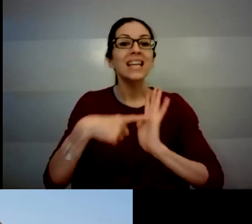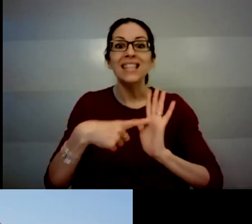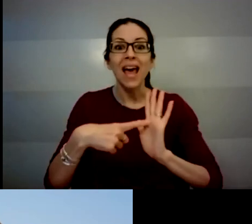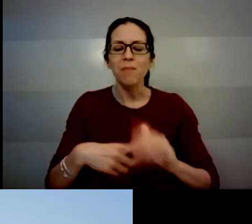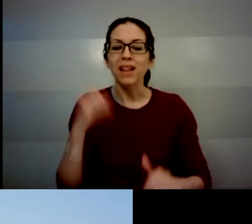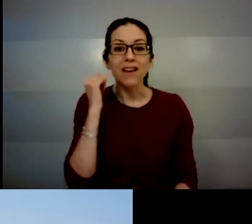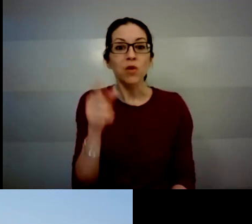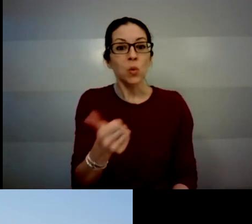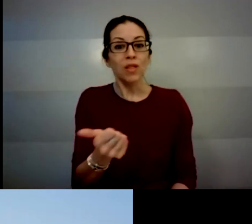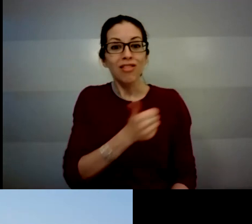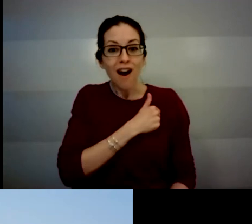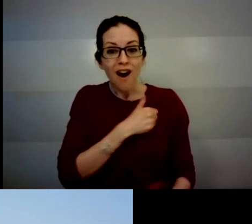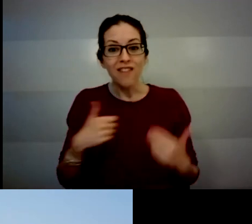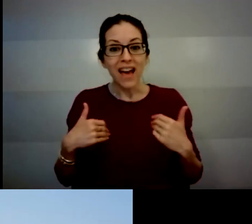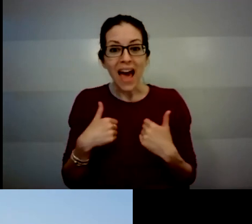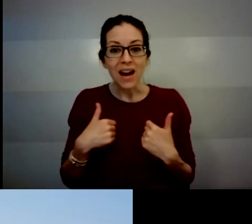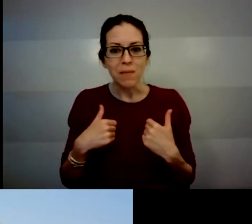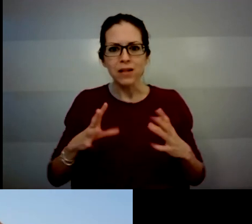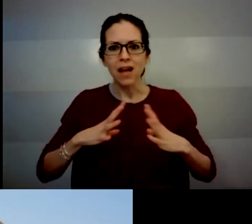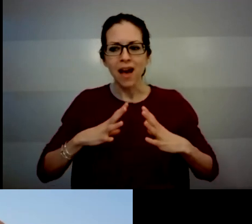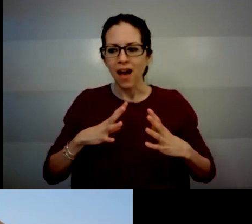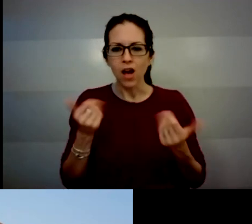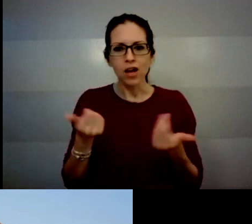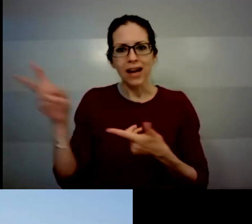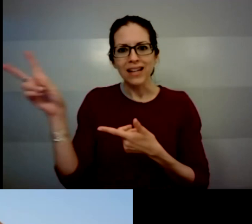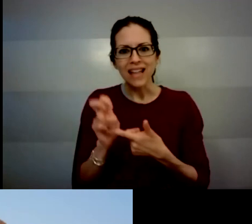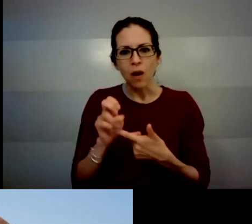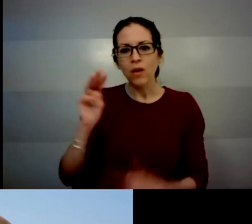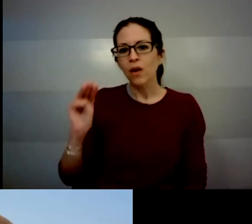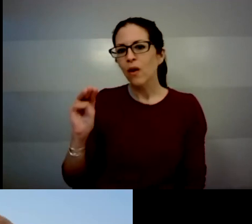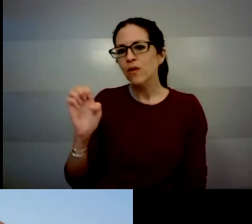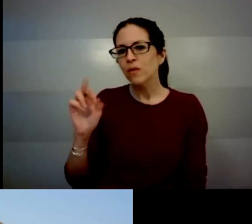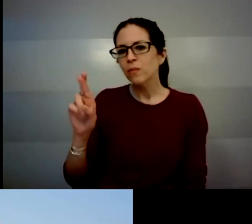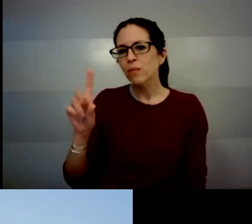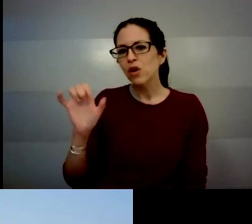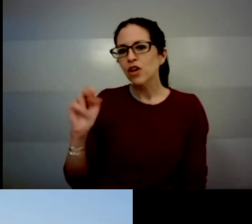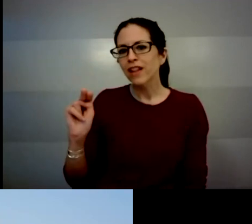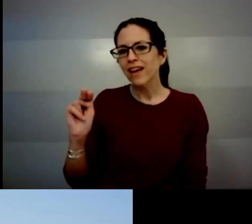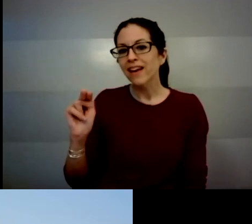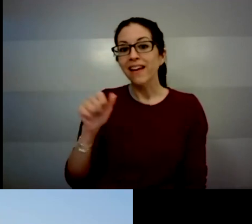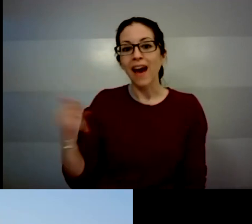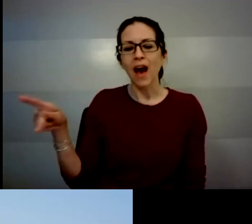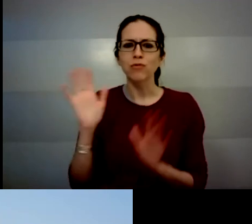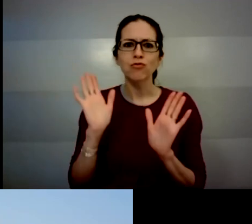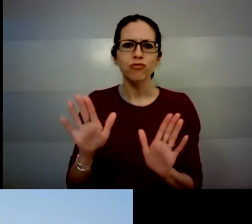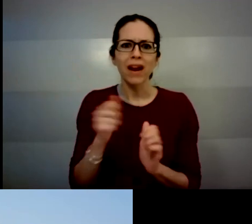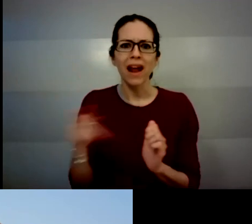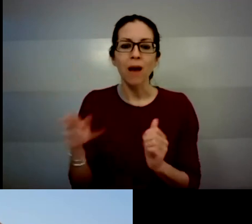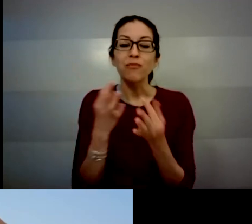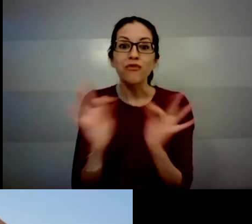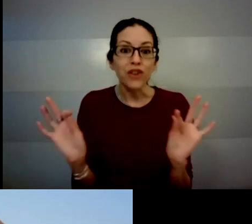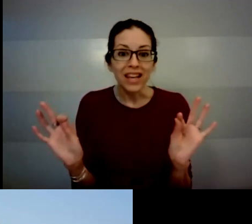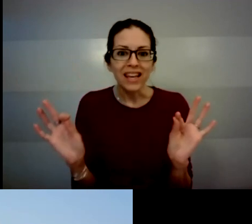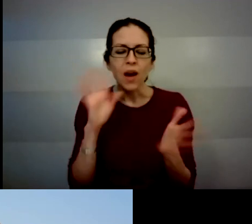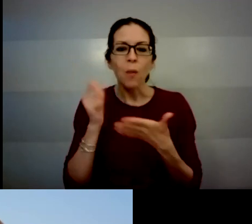loves animals, then teach yourself, download the Merlin app. It's a great app. It's free. It's developed by Cornell. It